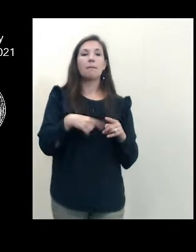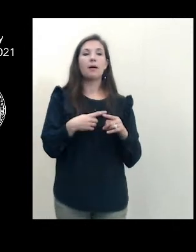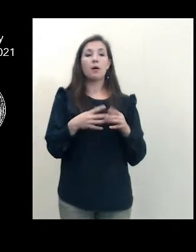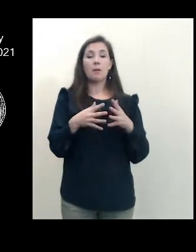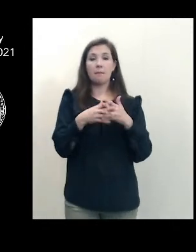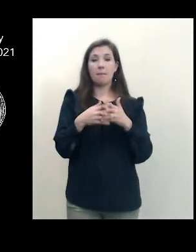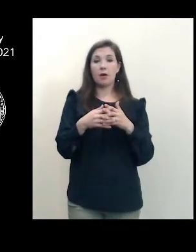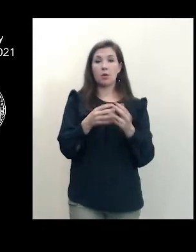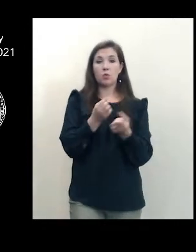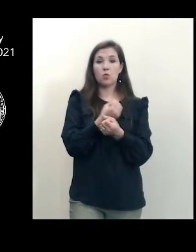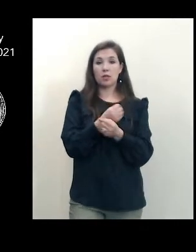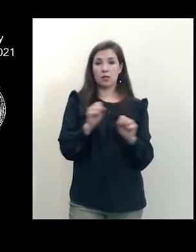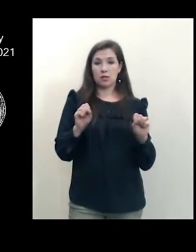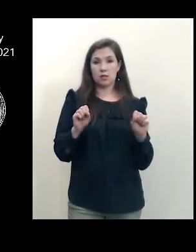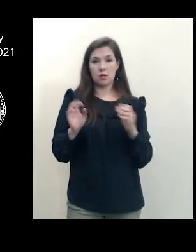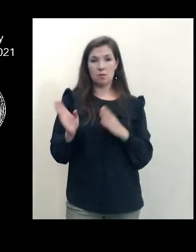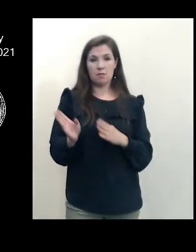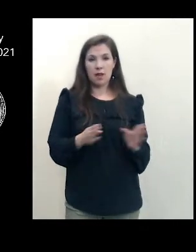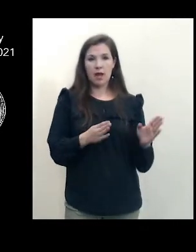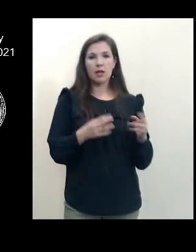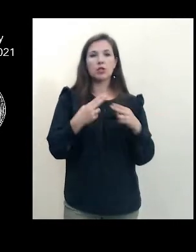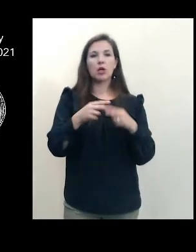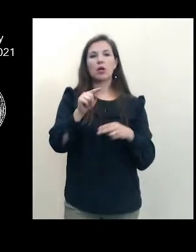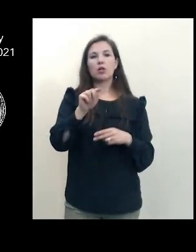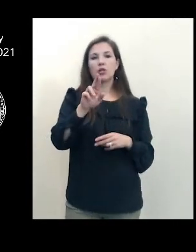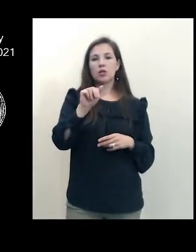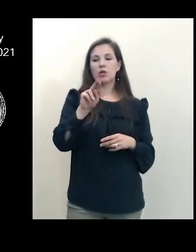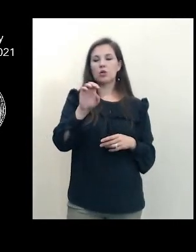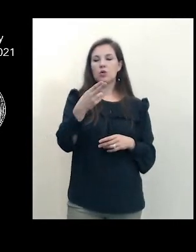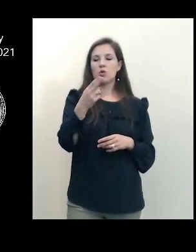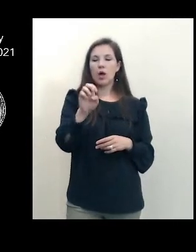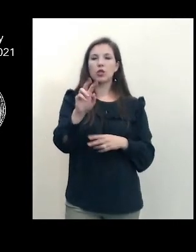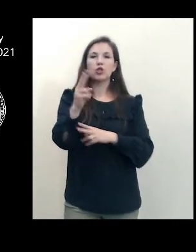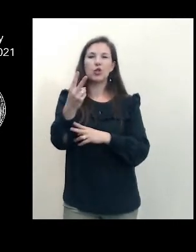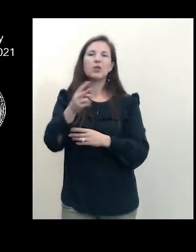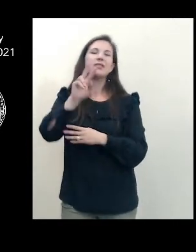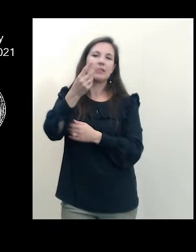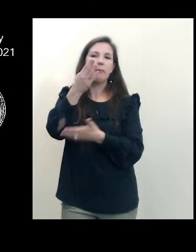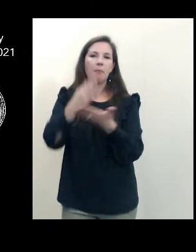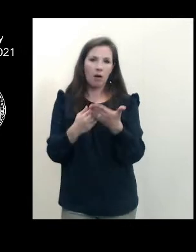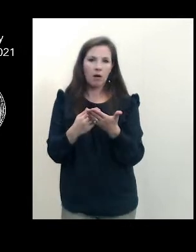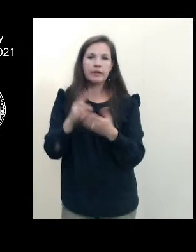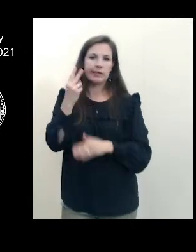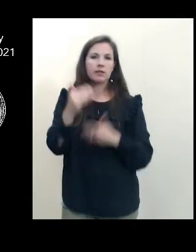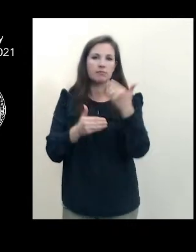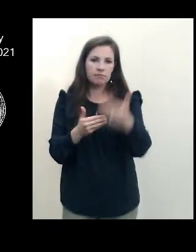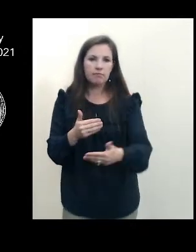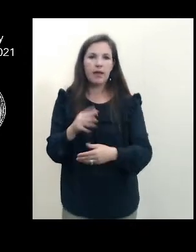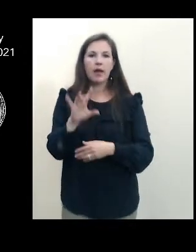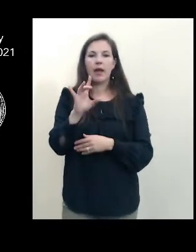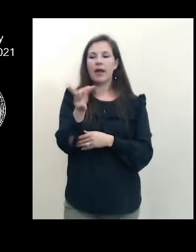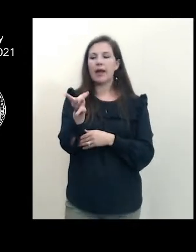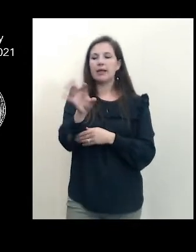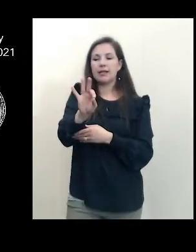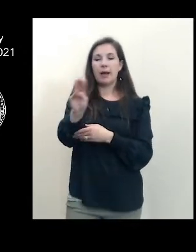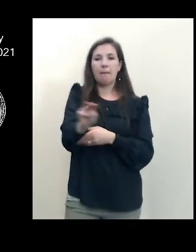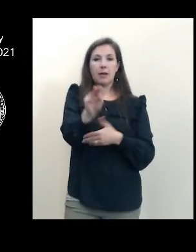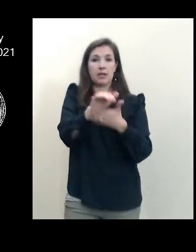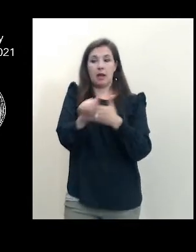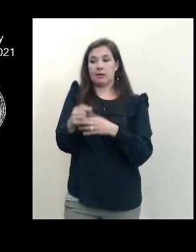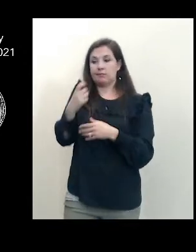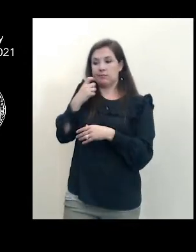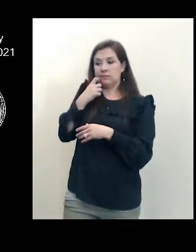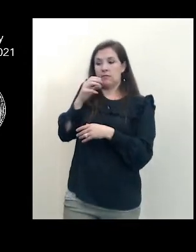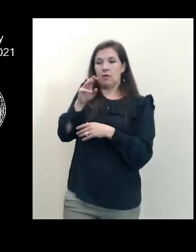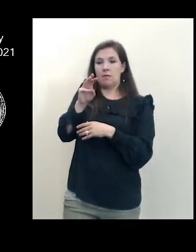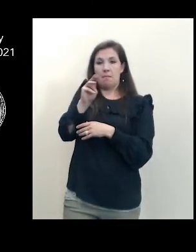Rescue Plan. We're receiving what's called Tranche 2, the second part, $89 million in May of this year, rather than wait until then,